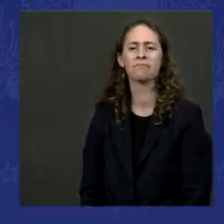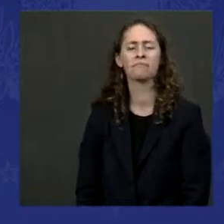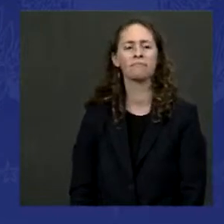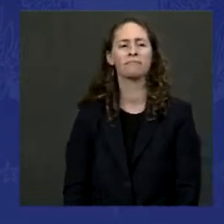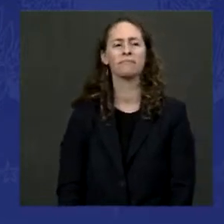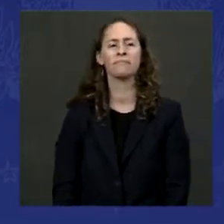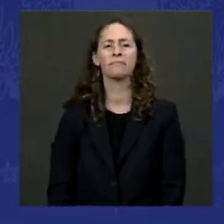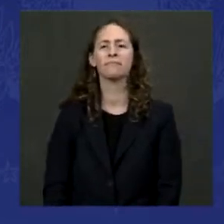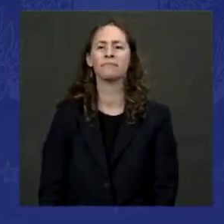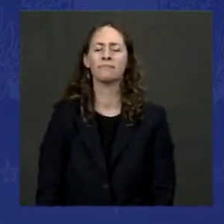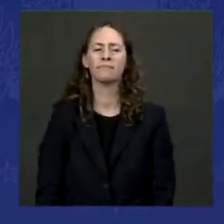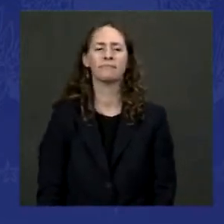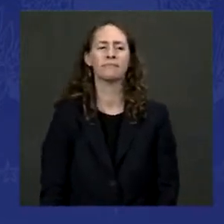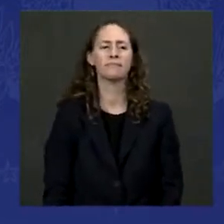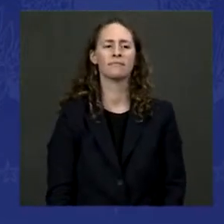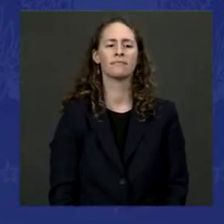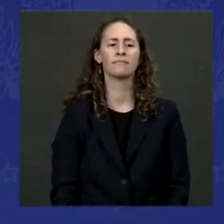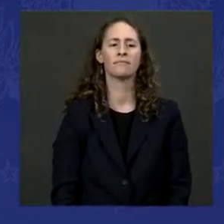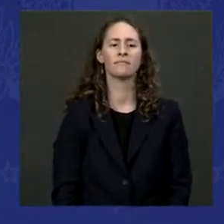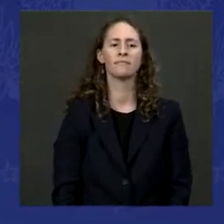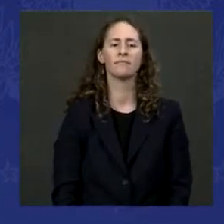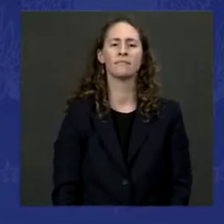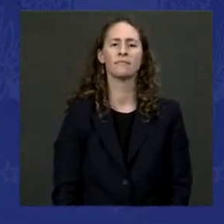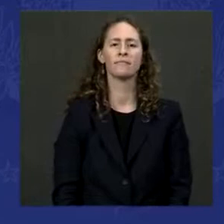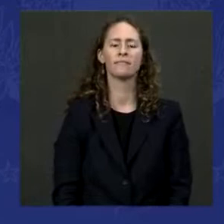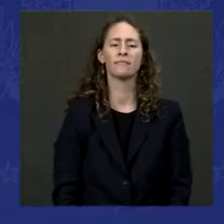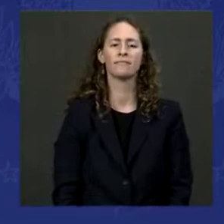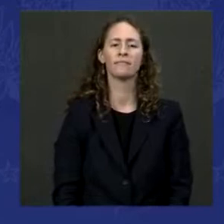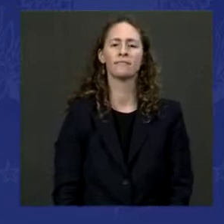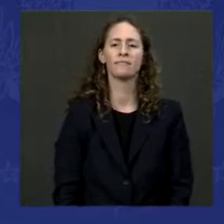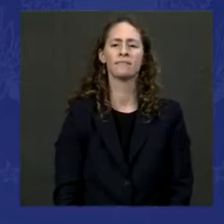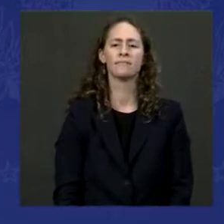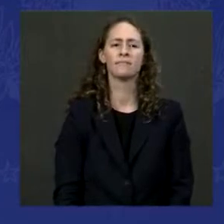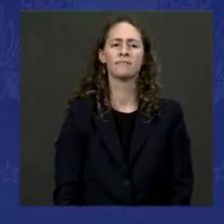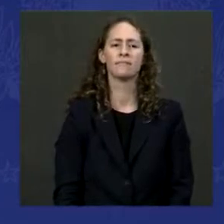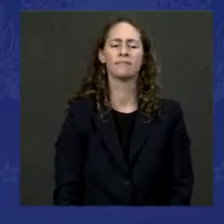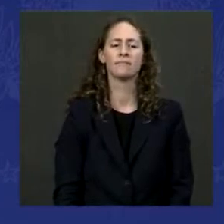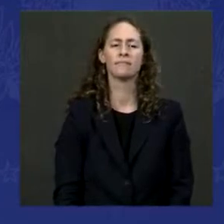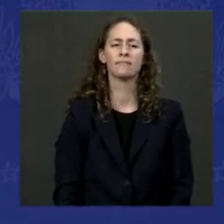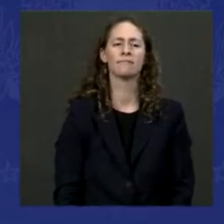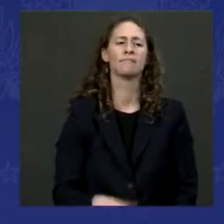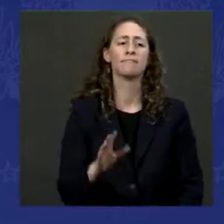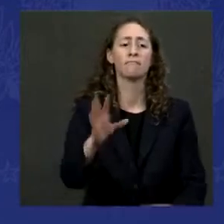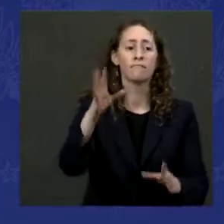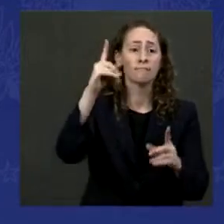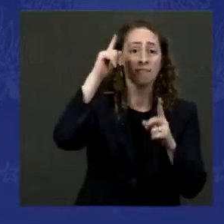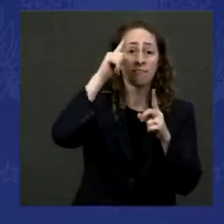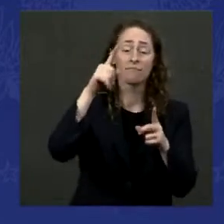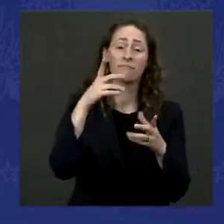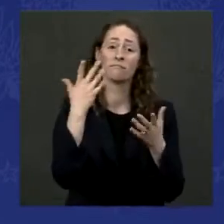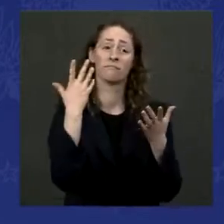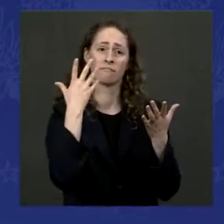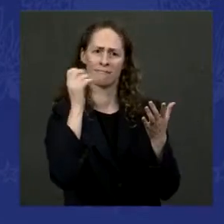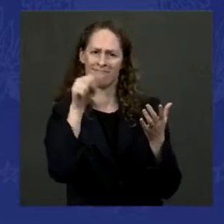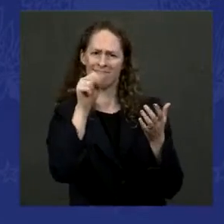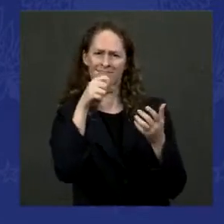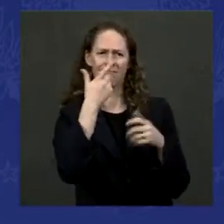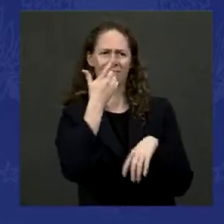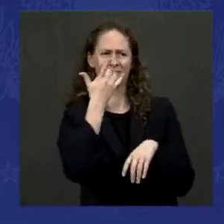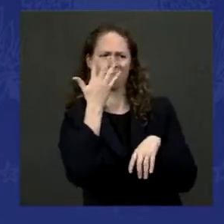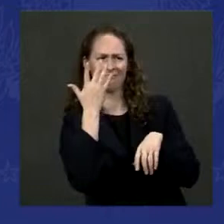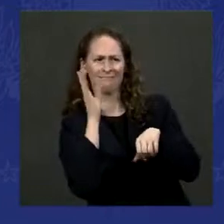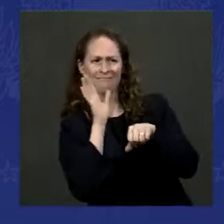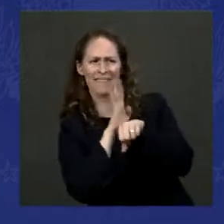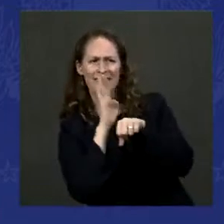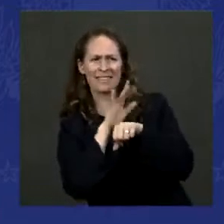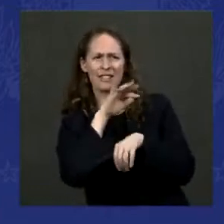Papers? You said that you put fight against corruption in the core of your national security policy. So what is